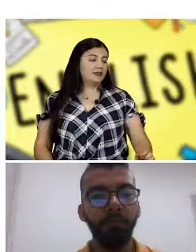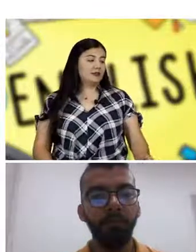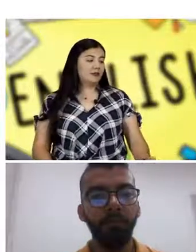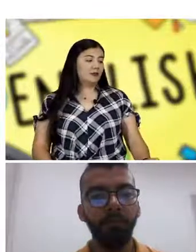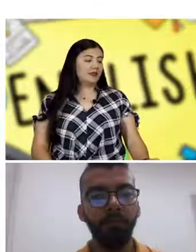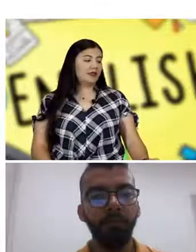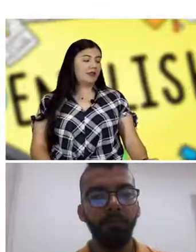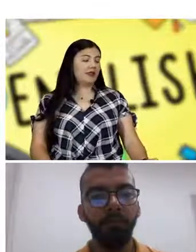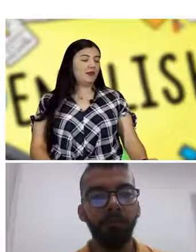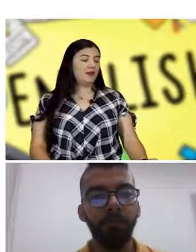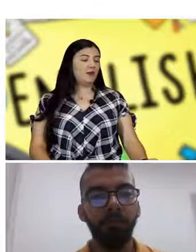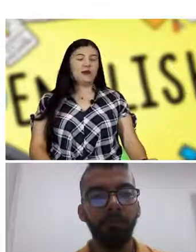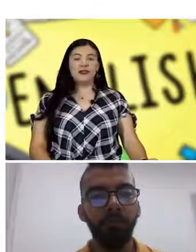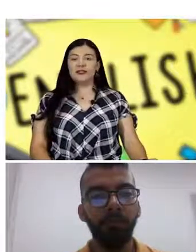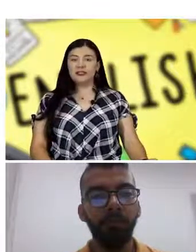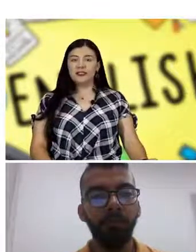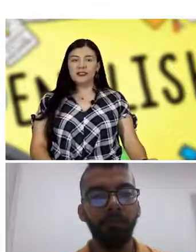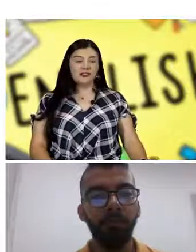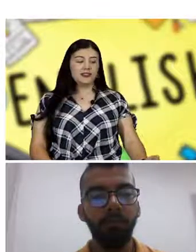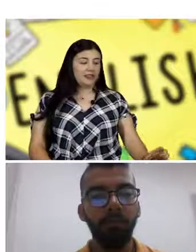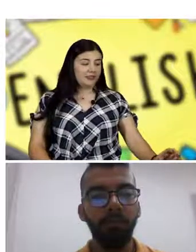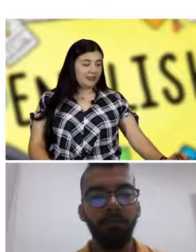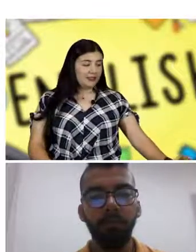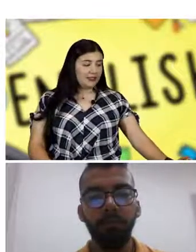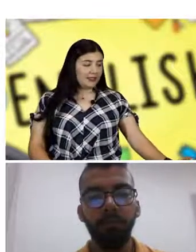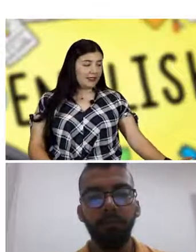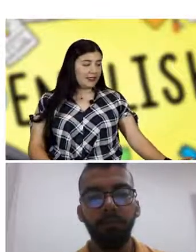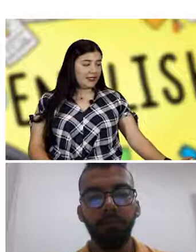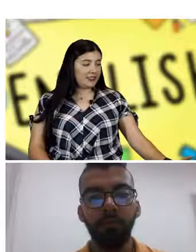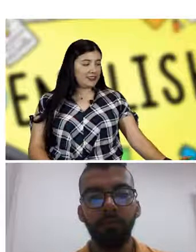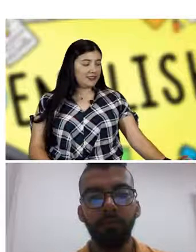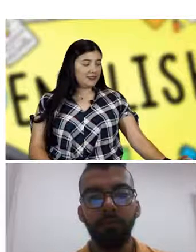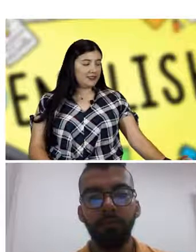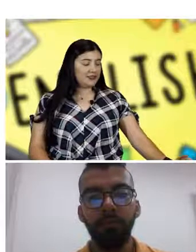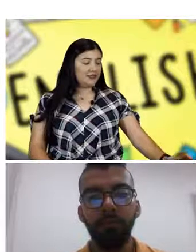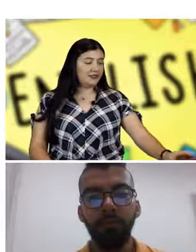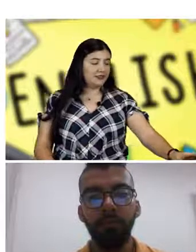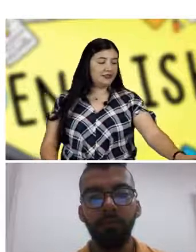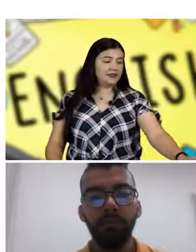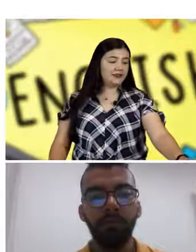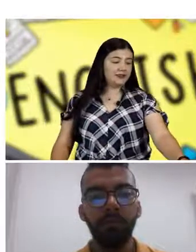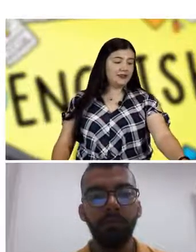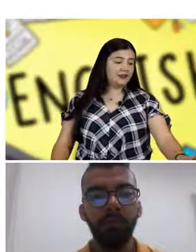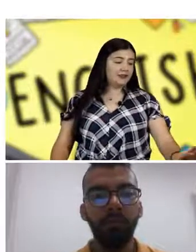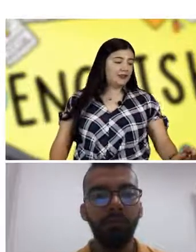Look, what can be that one? That is